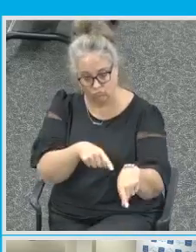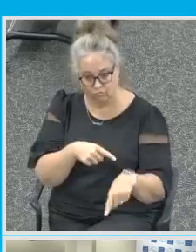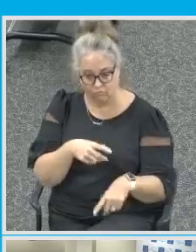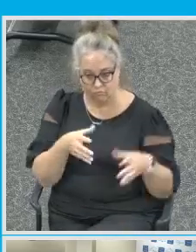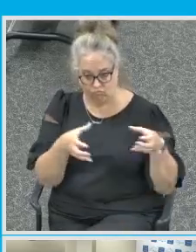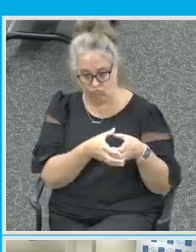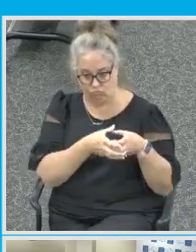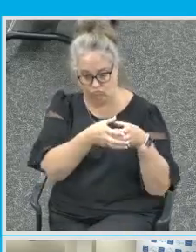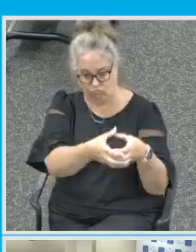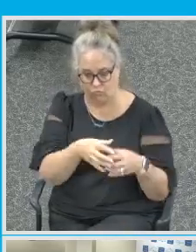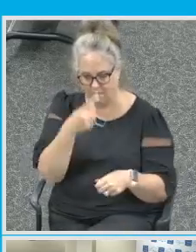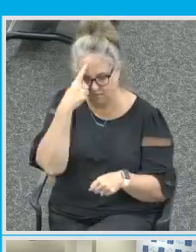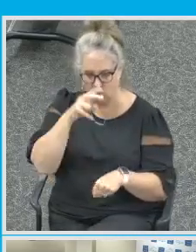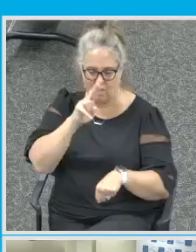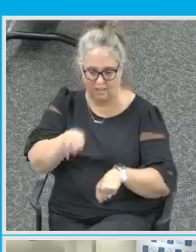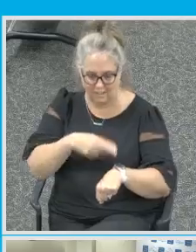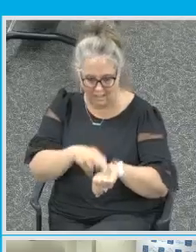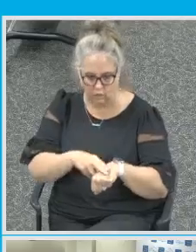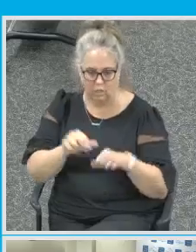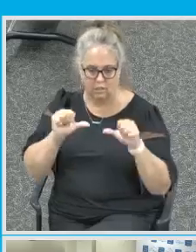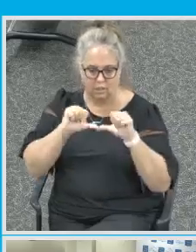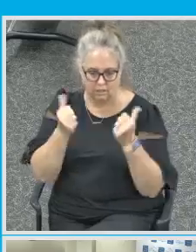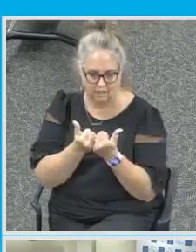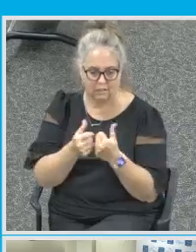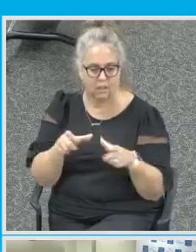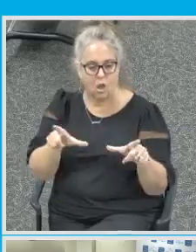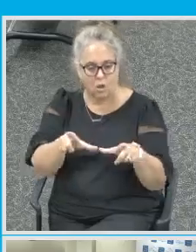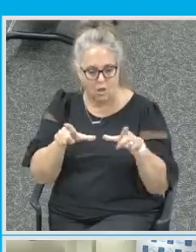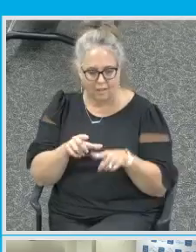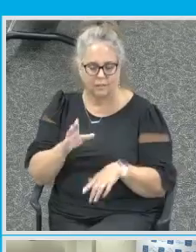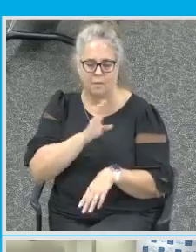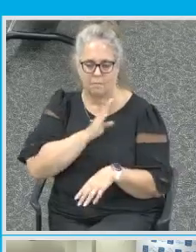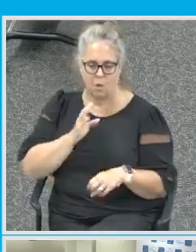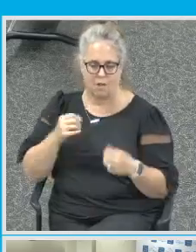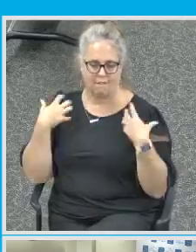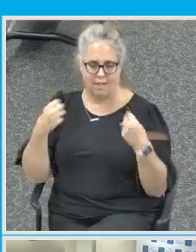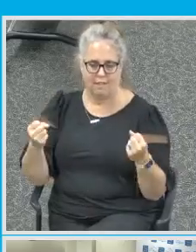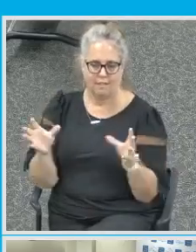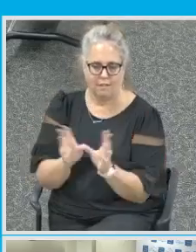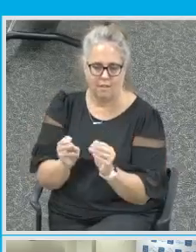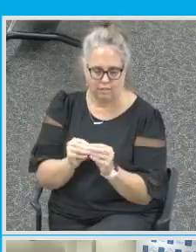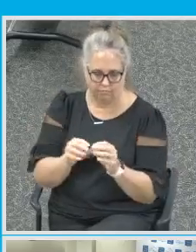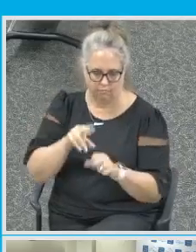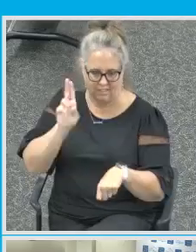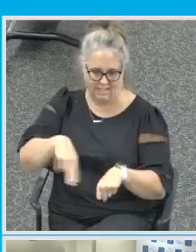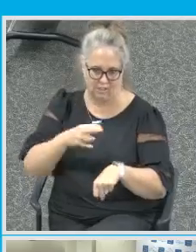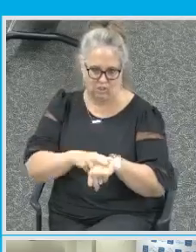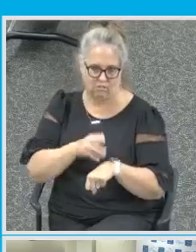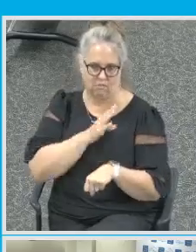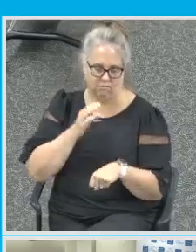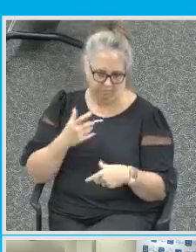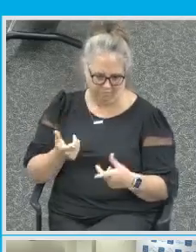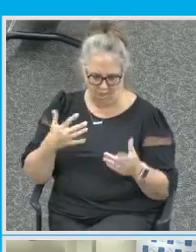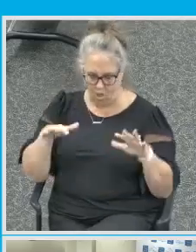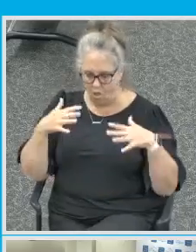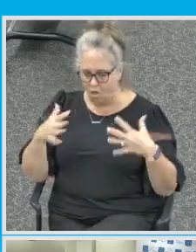National Association of Local Boards of Health. We had a great time at the conference. We were able to